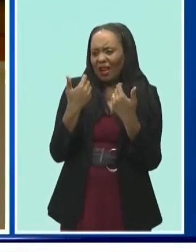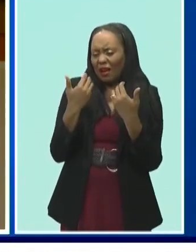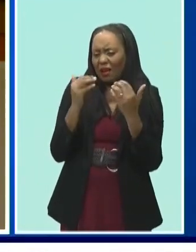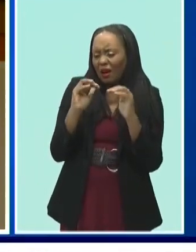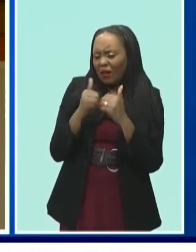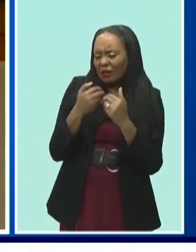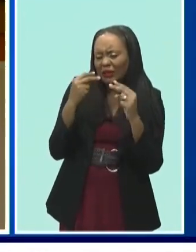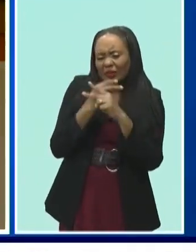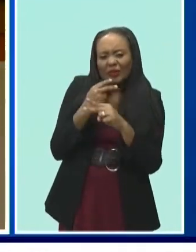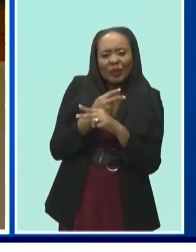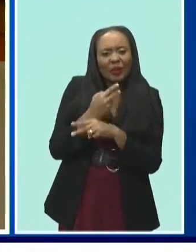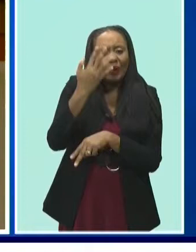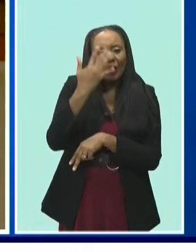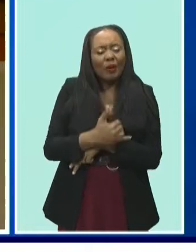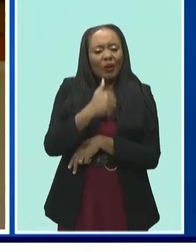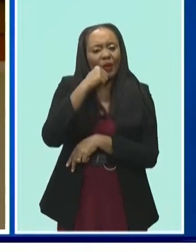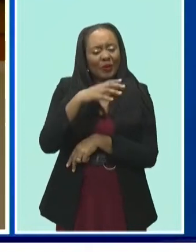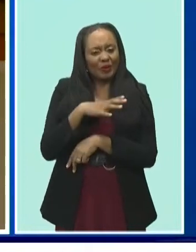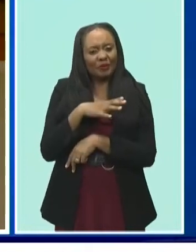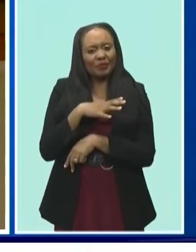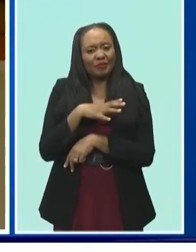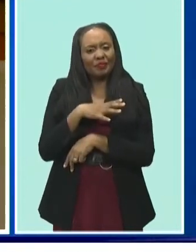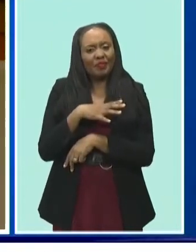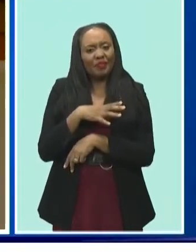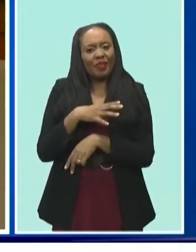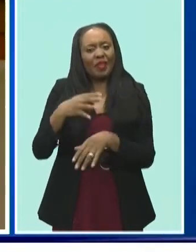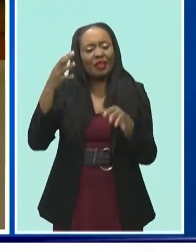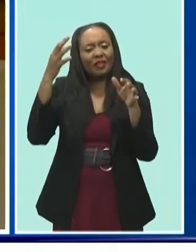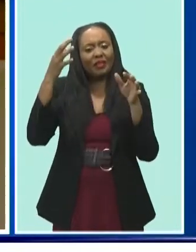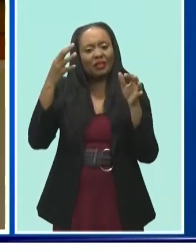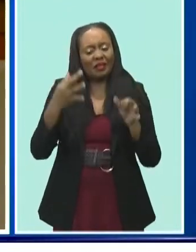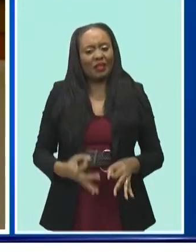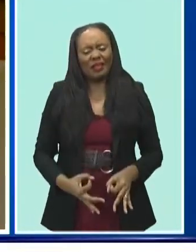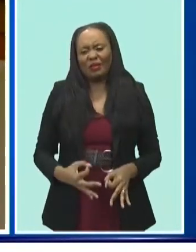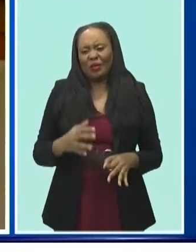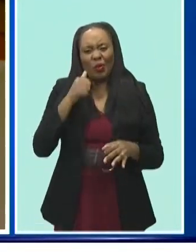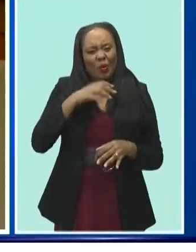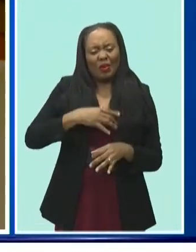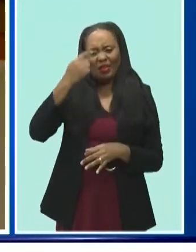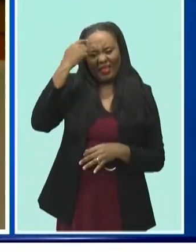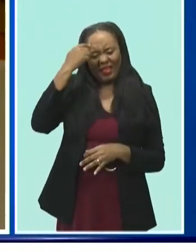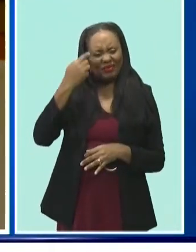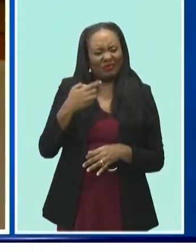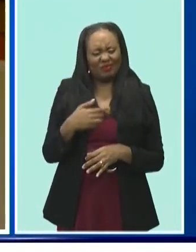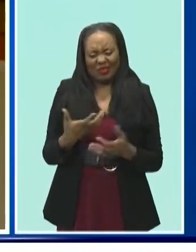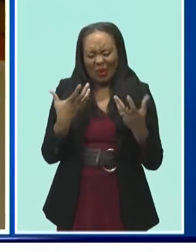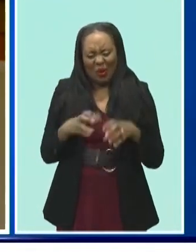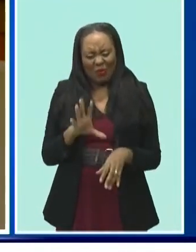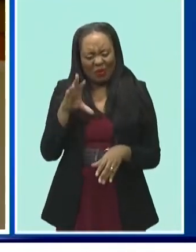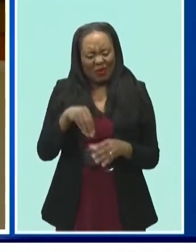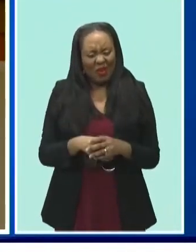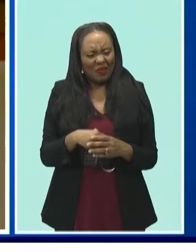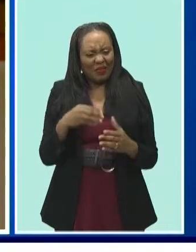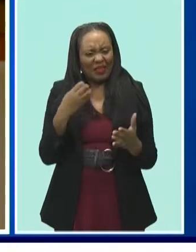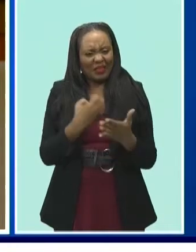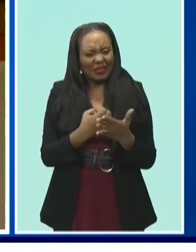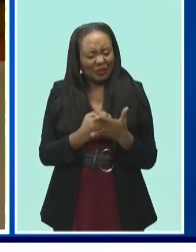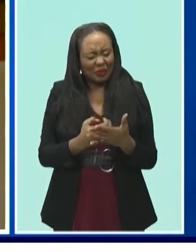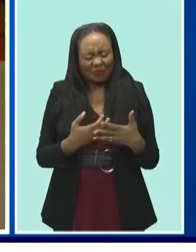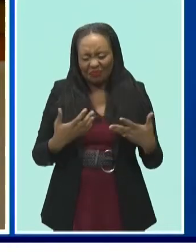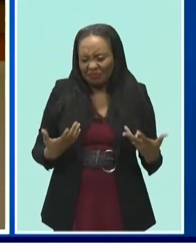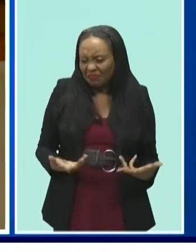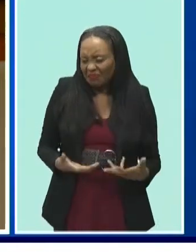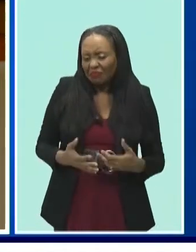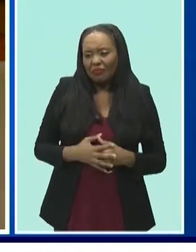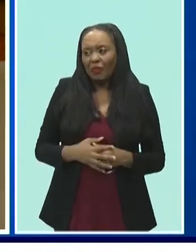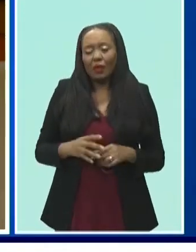is that women are deciding that economics isn't for them and trying to make adjustments in the way we teach economics,